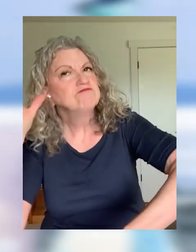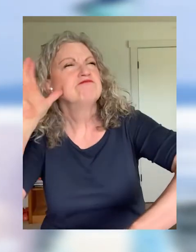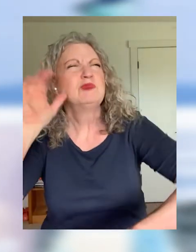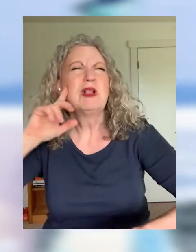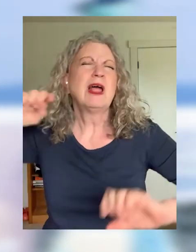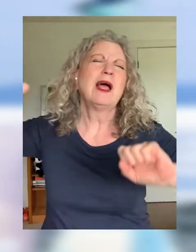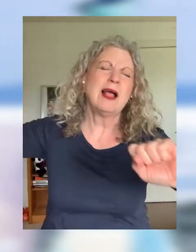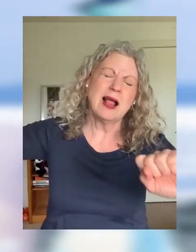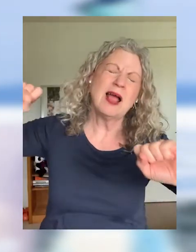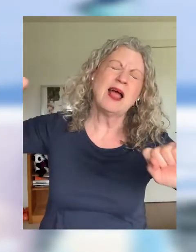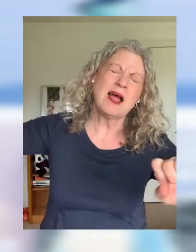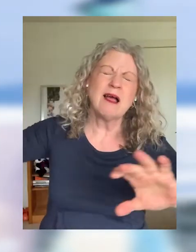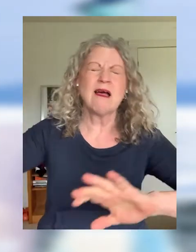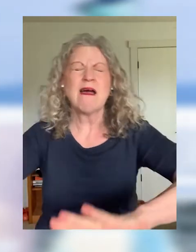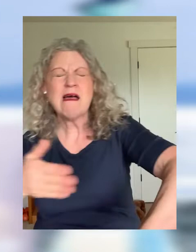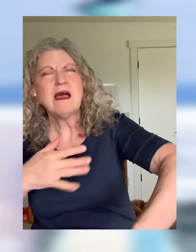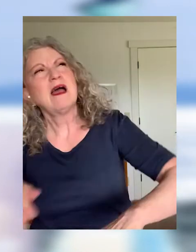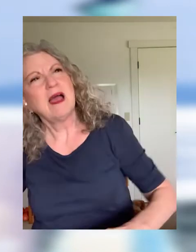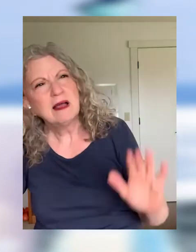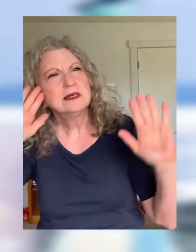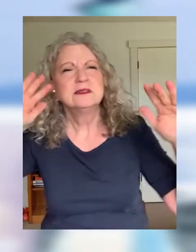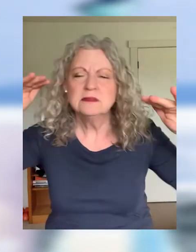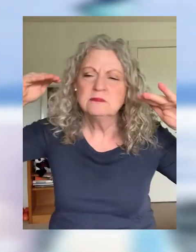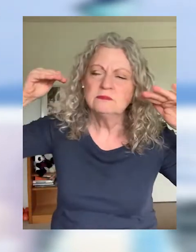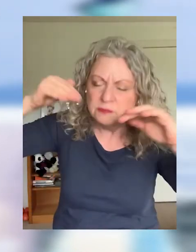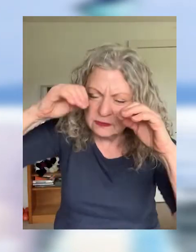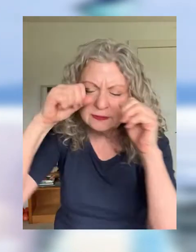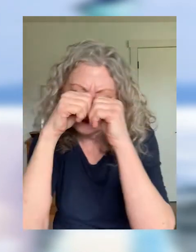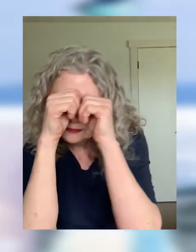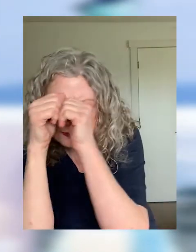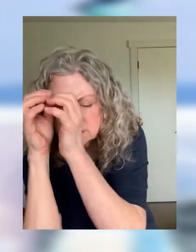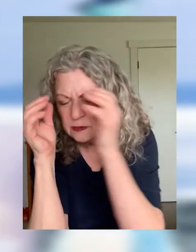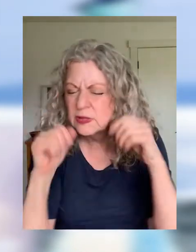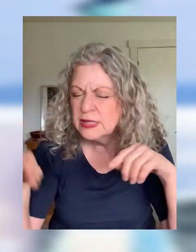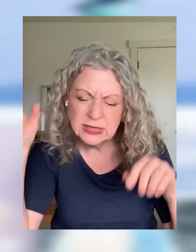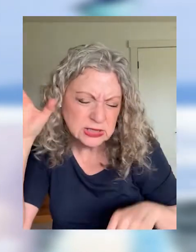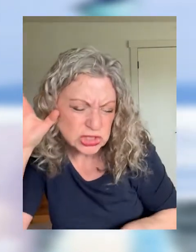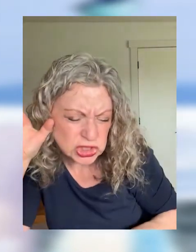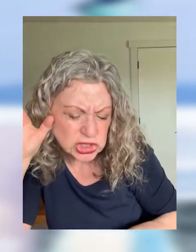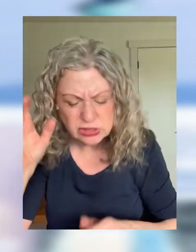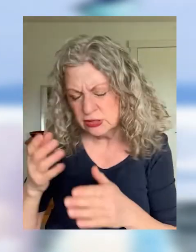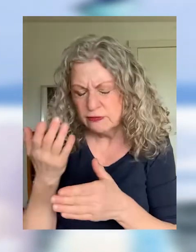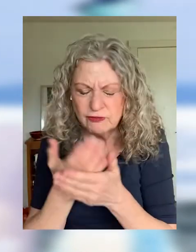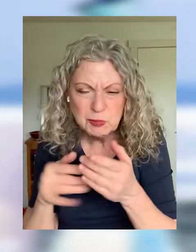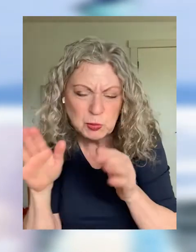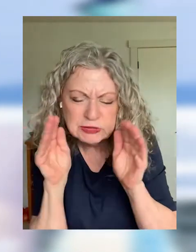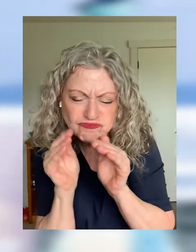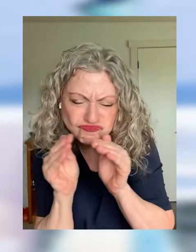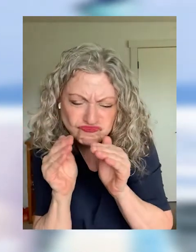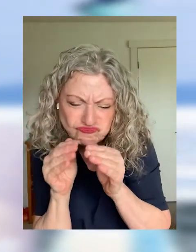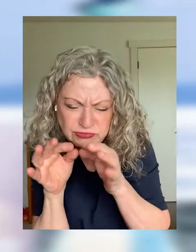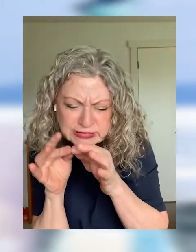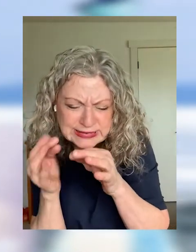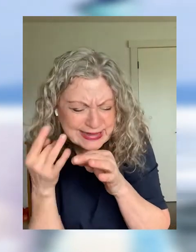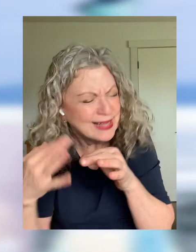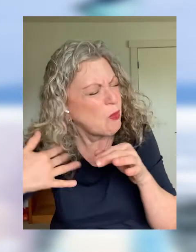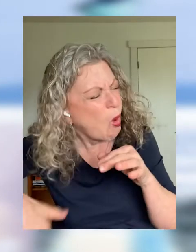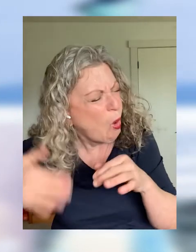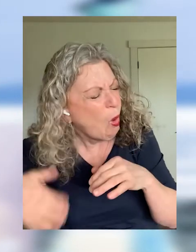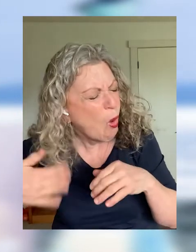extra loud on her Walkman with our heads all pressed together so we could hear from her one tiny speaker.